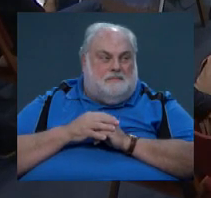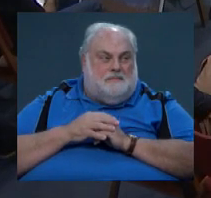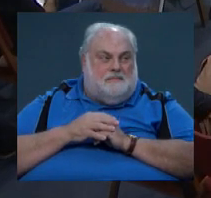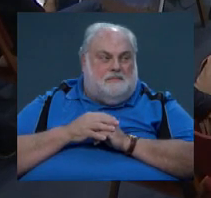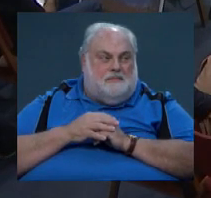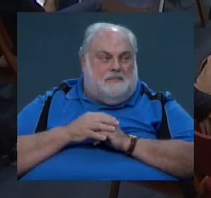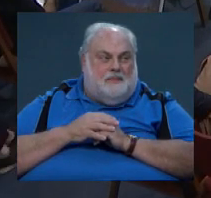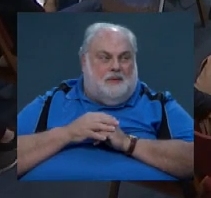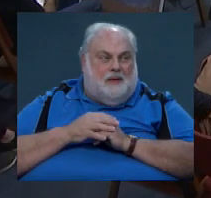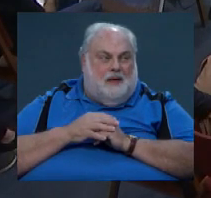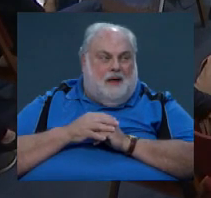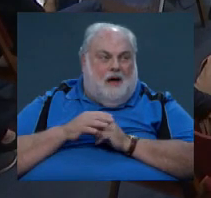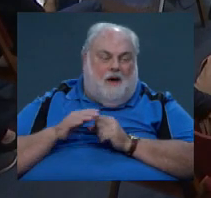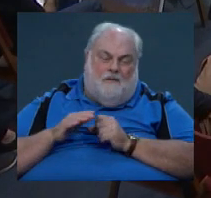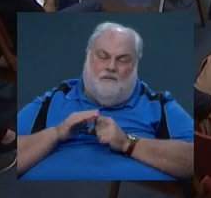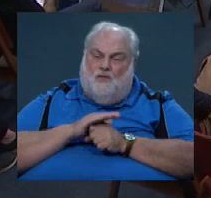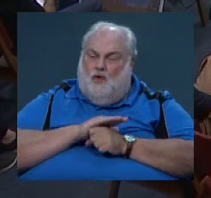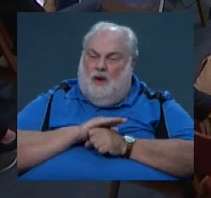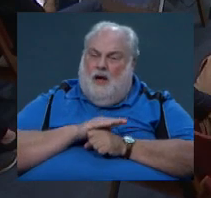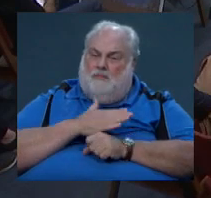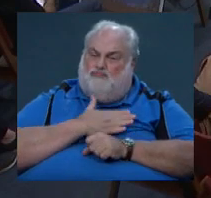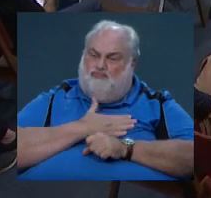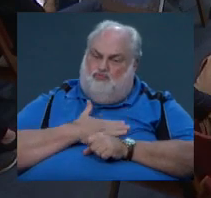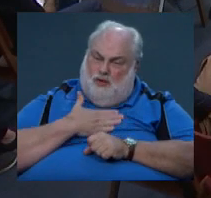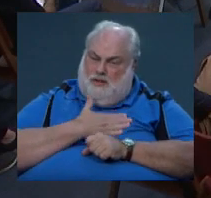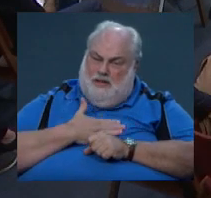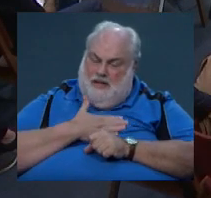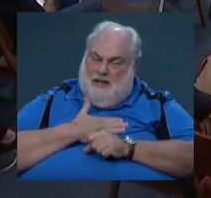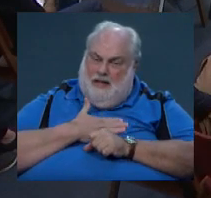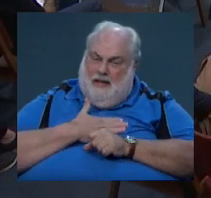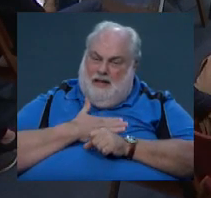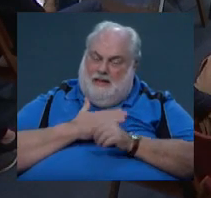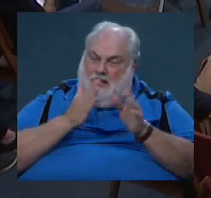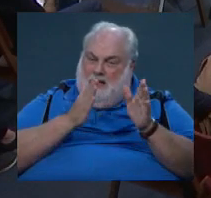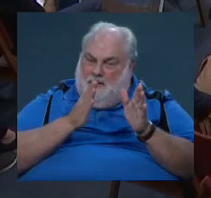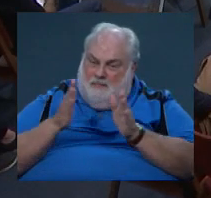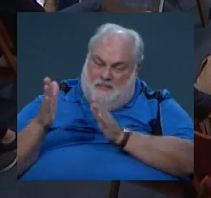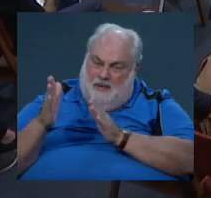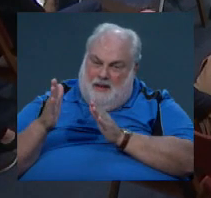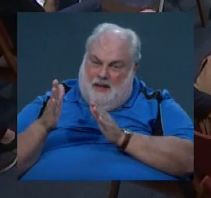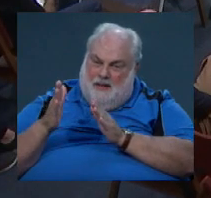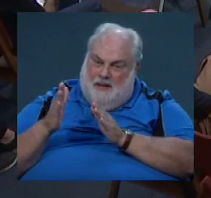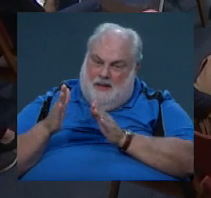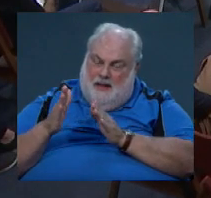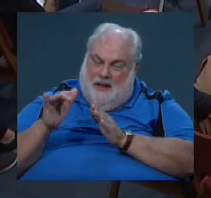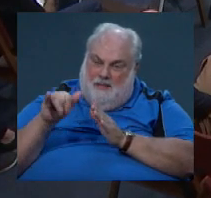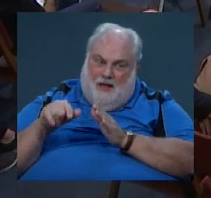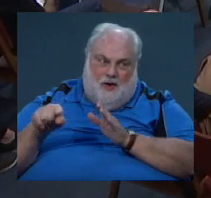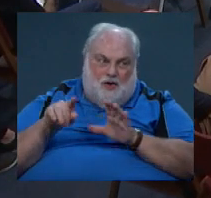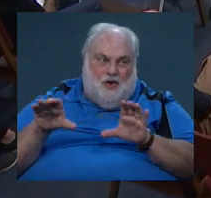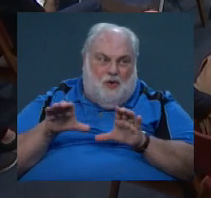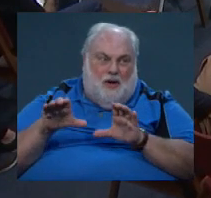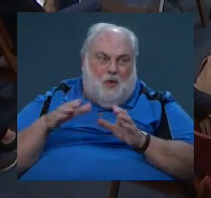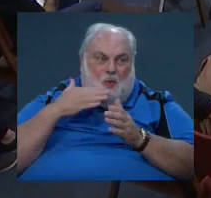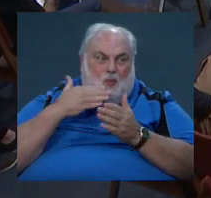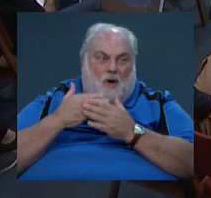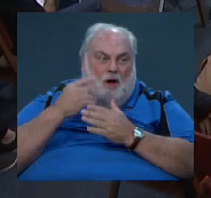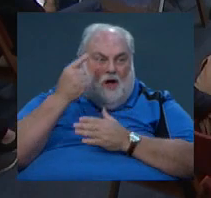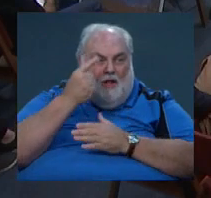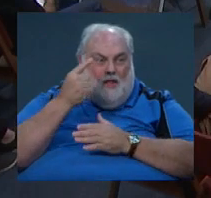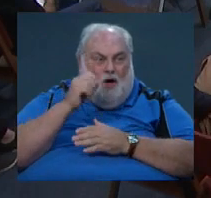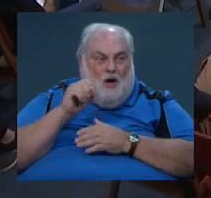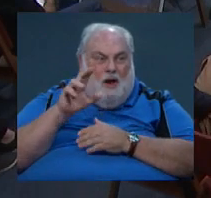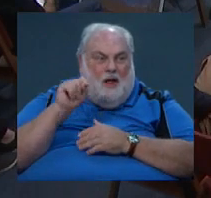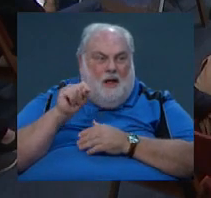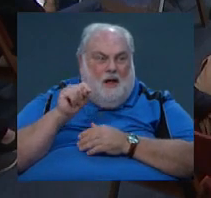I fully appreciate the intent of what you all are doing. I think it is well thought out, and I think it's